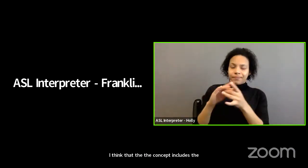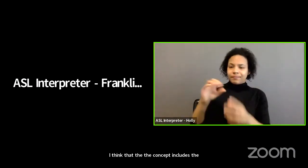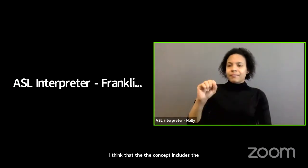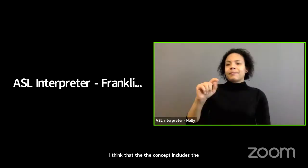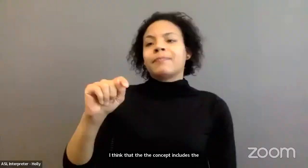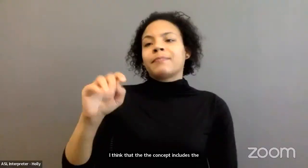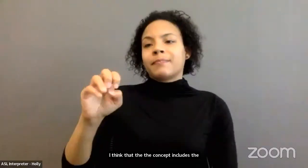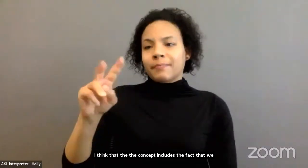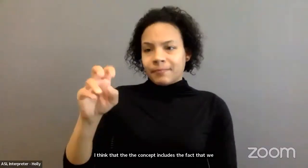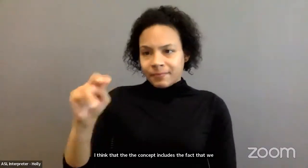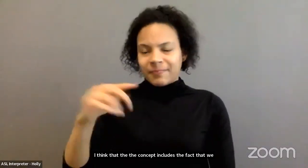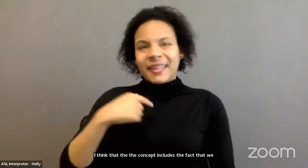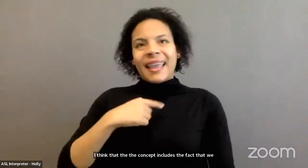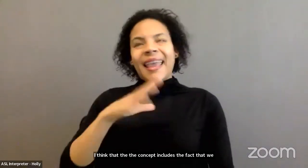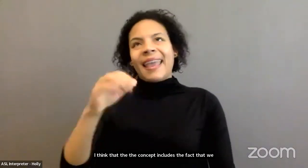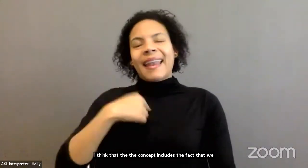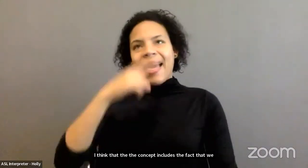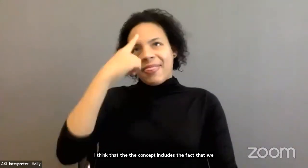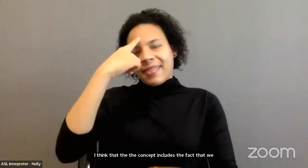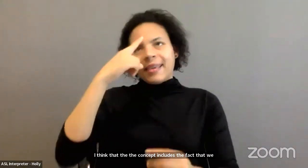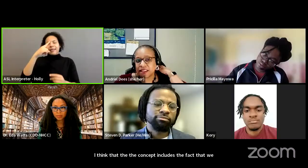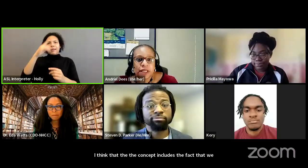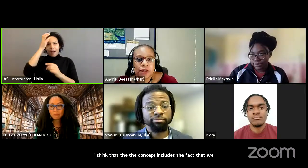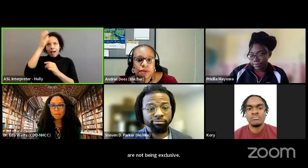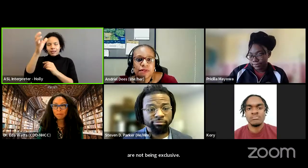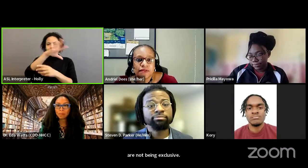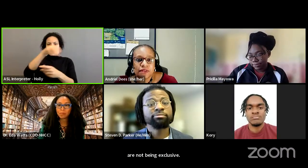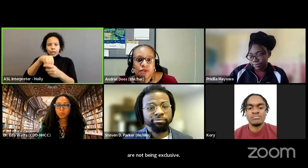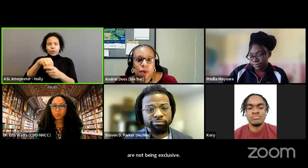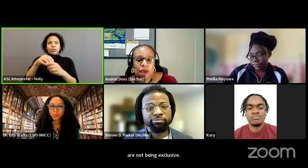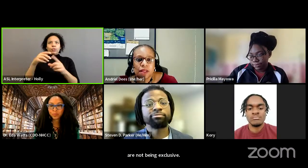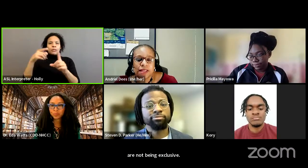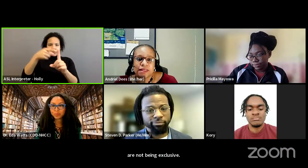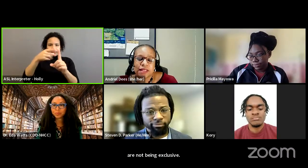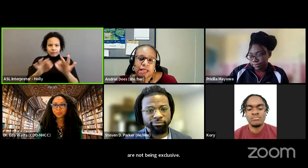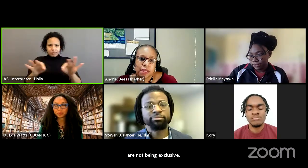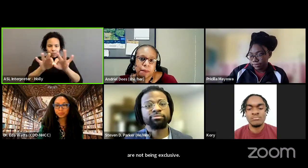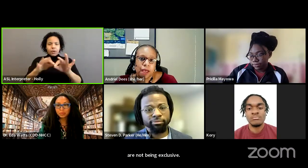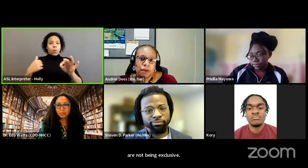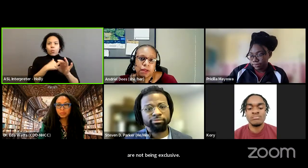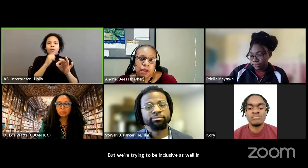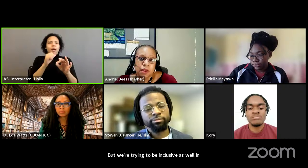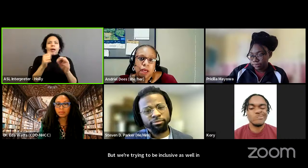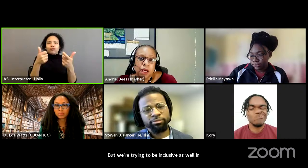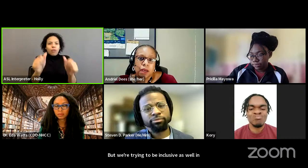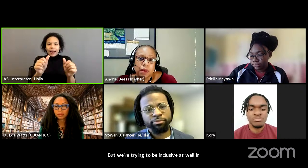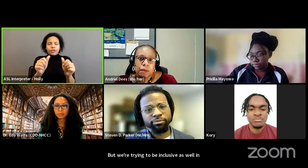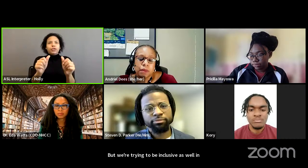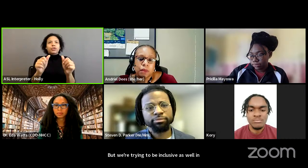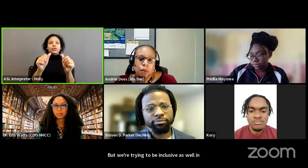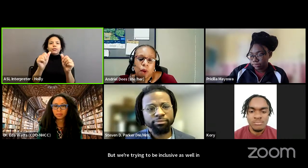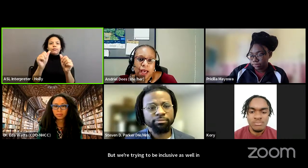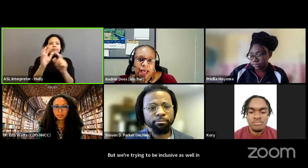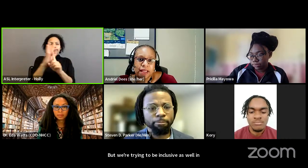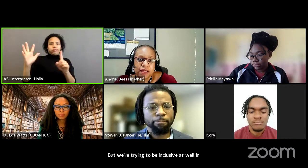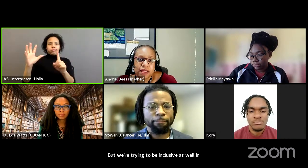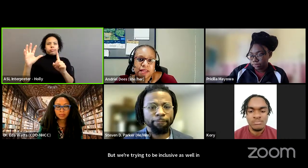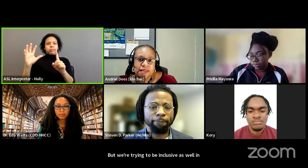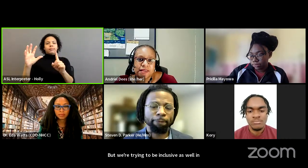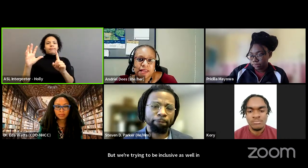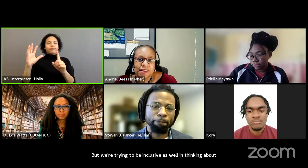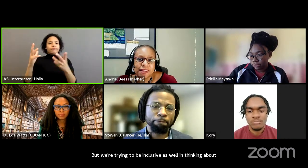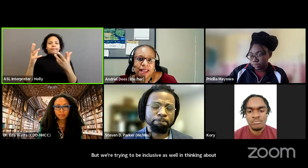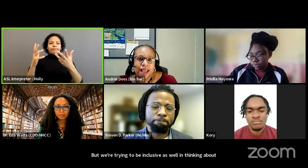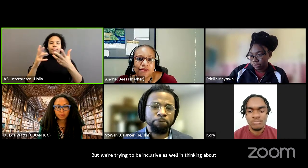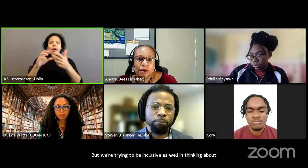not being exclusive, but we're trying to be inclusive as well in thinking about why